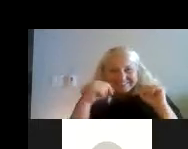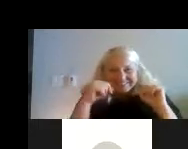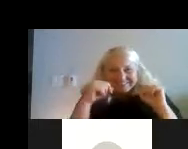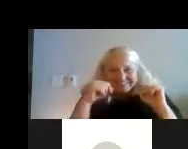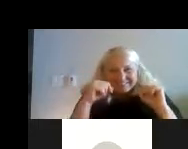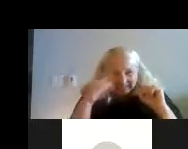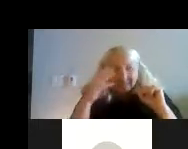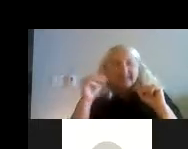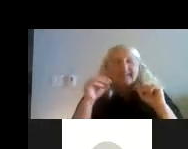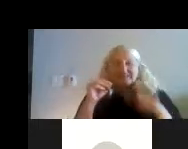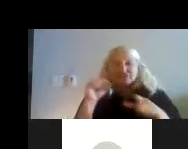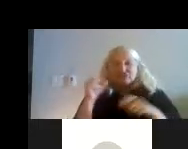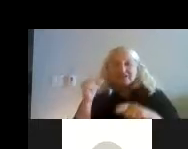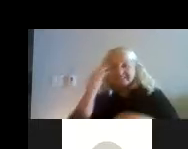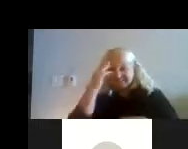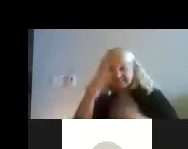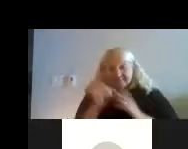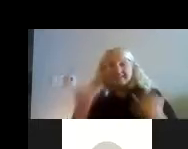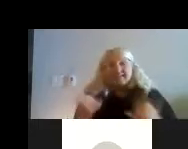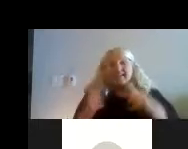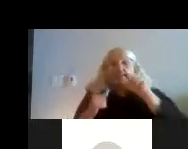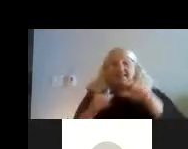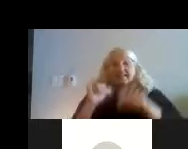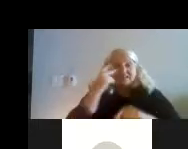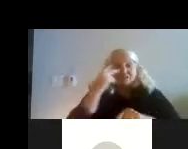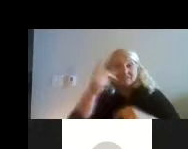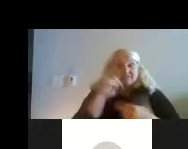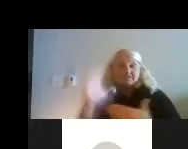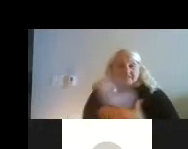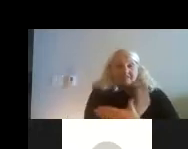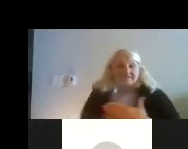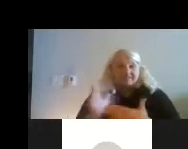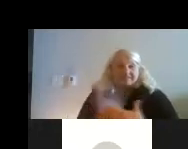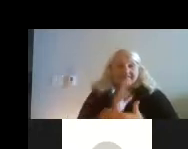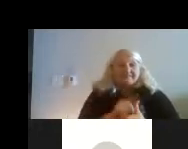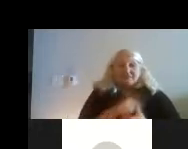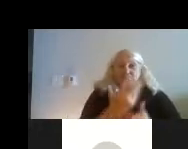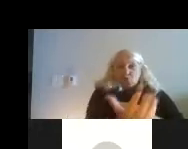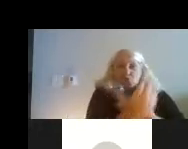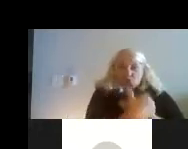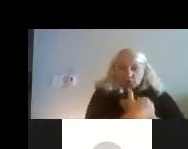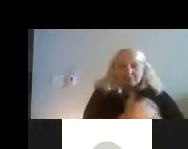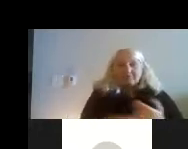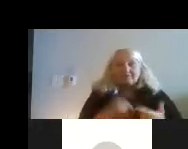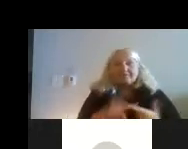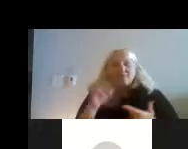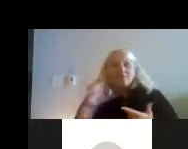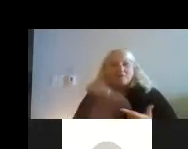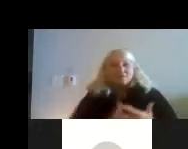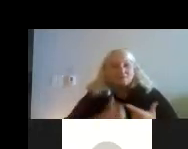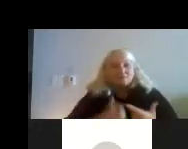So this looks at a spectrum of inclusion, reconciliation or performative reconciliation,